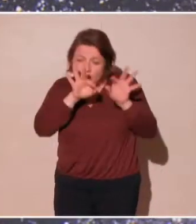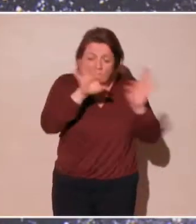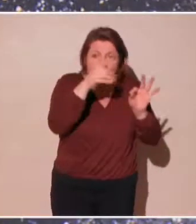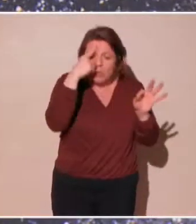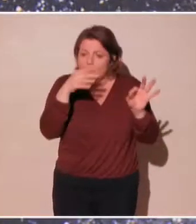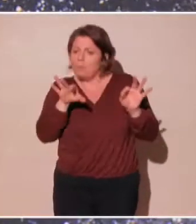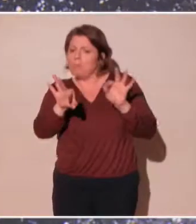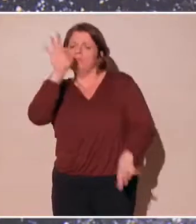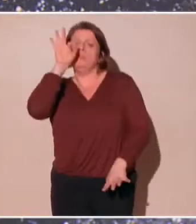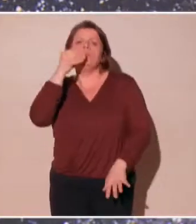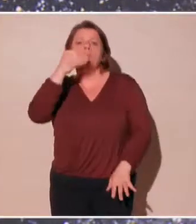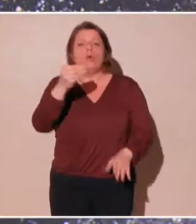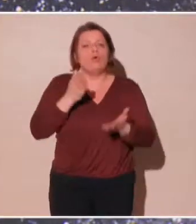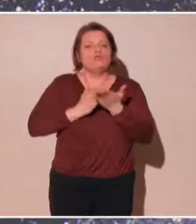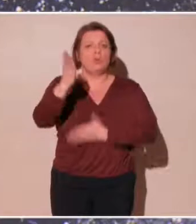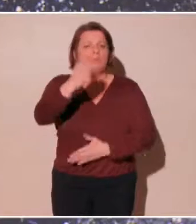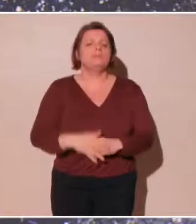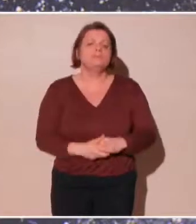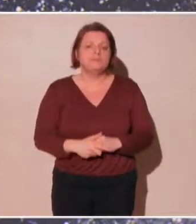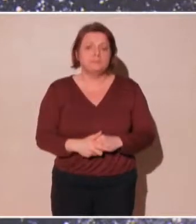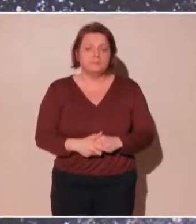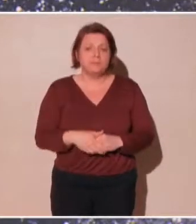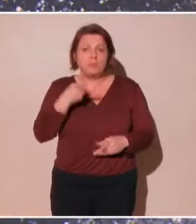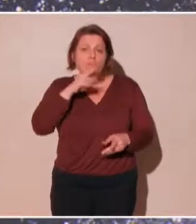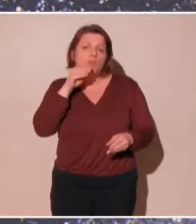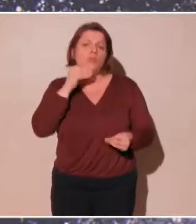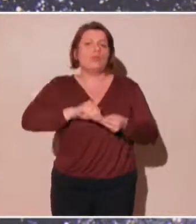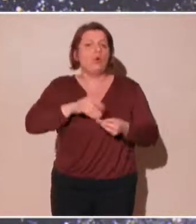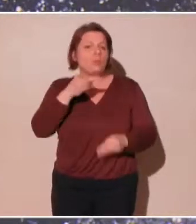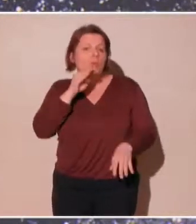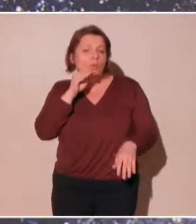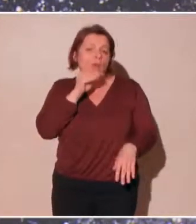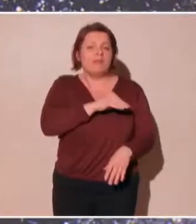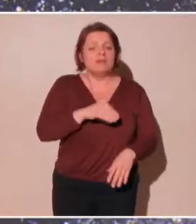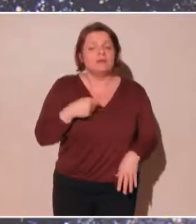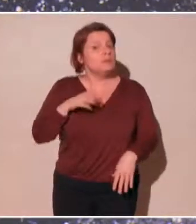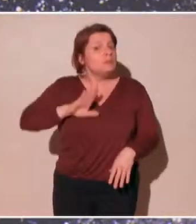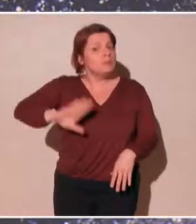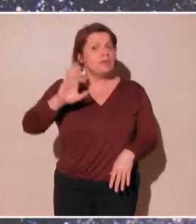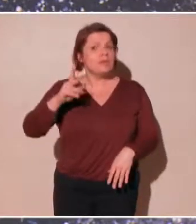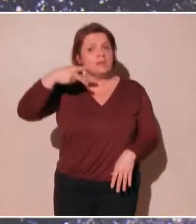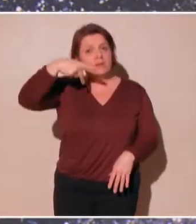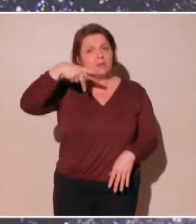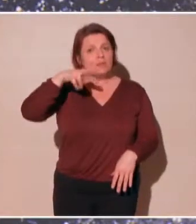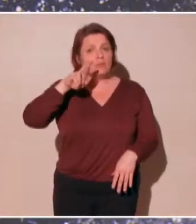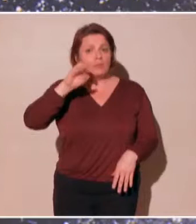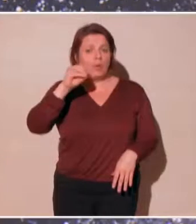path towards evil and get onto the right track faster to create the world. It is Promethean,